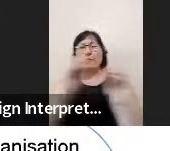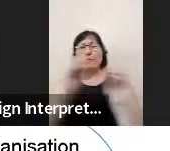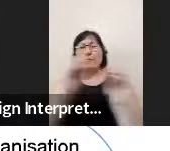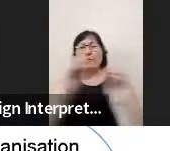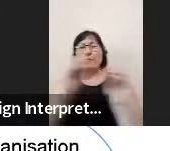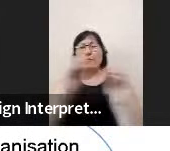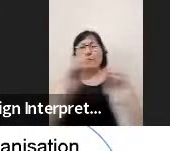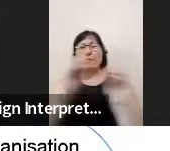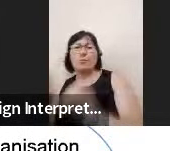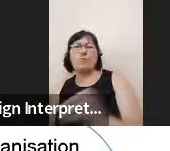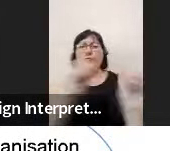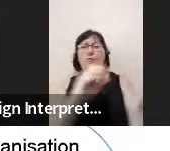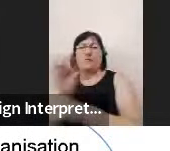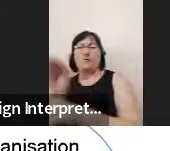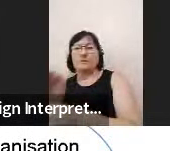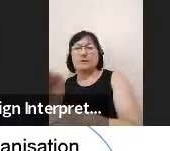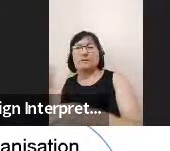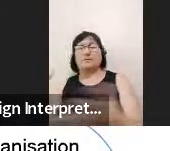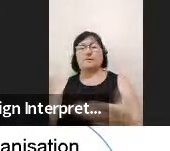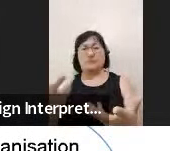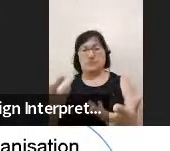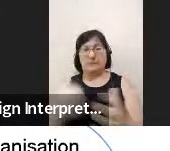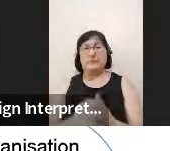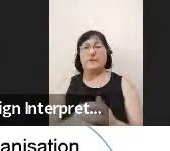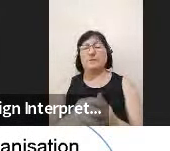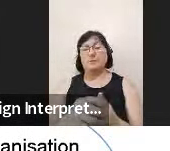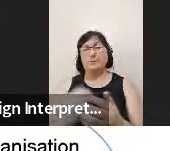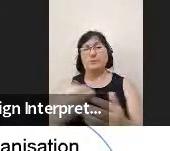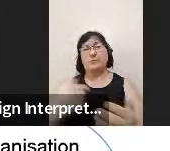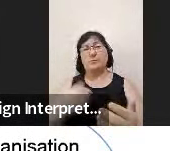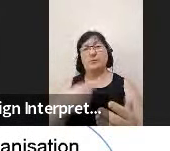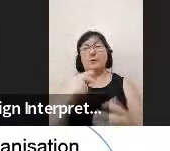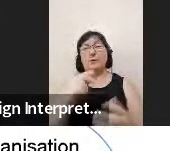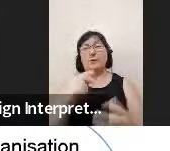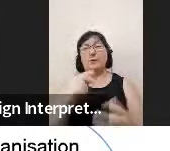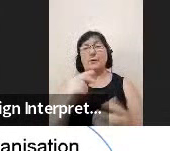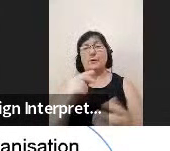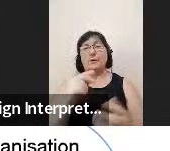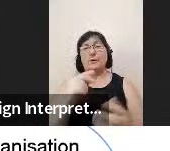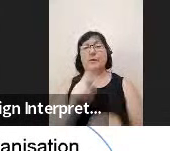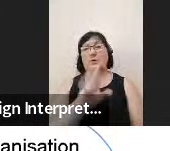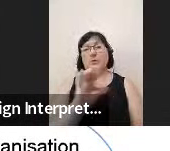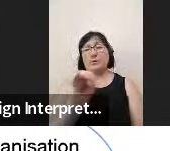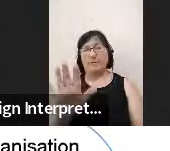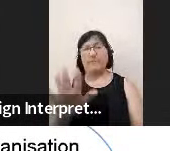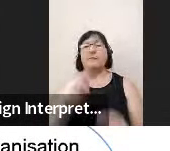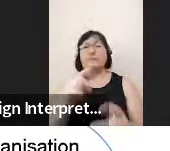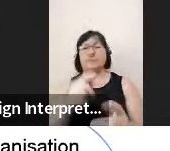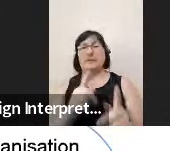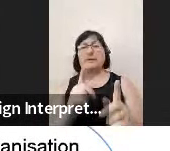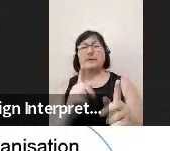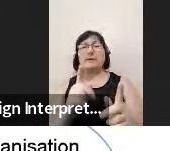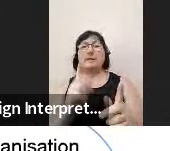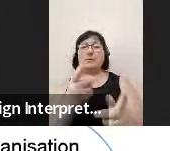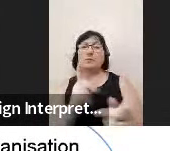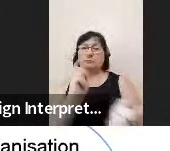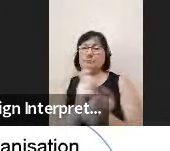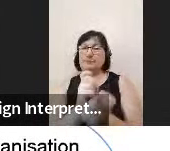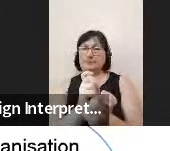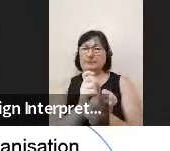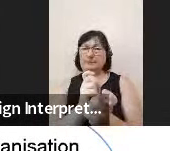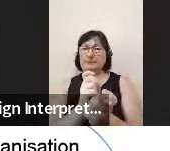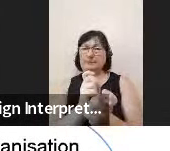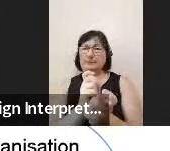introduced as a deterrent in 2005 for international terrorism. Then in 2007, it was